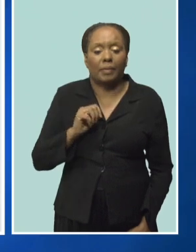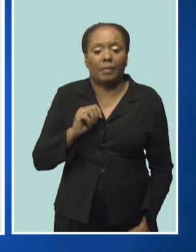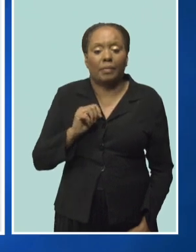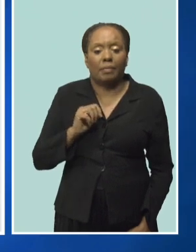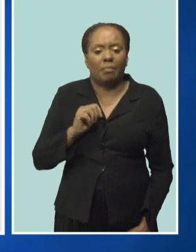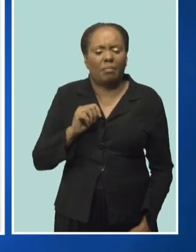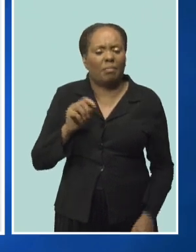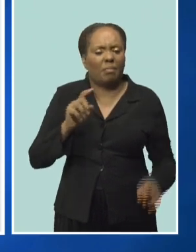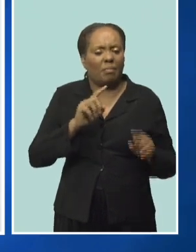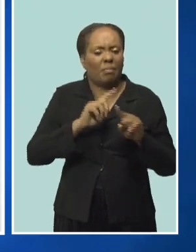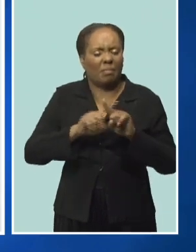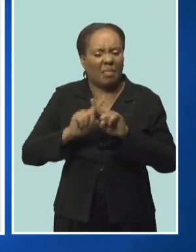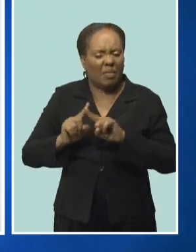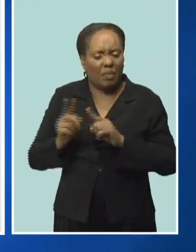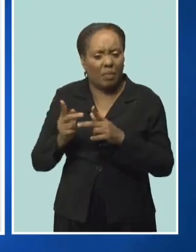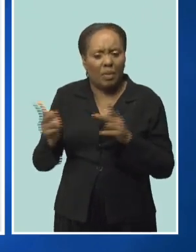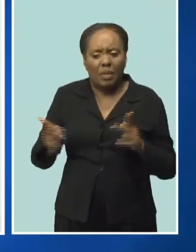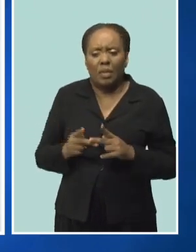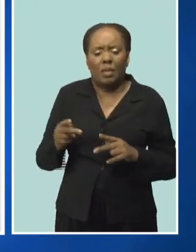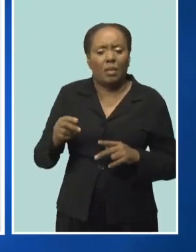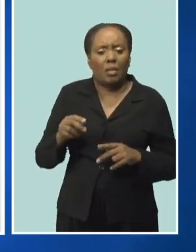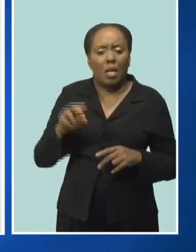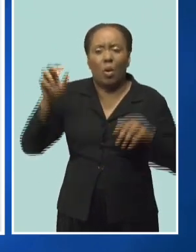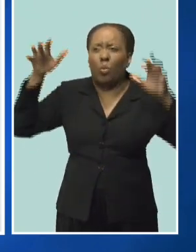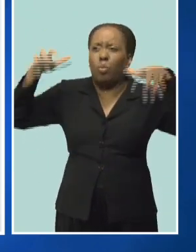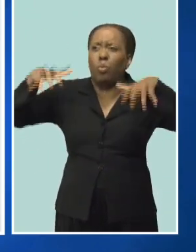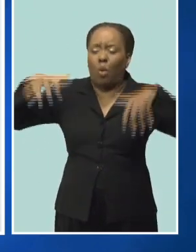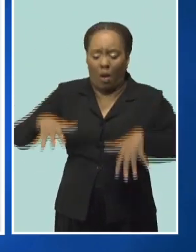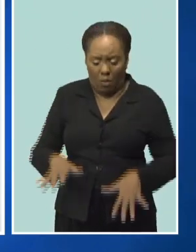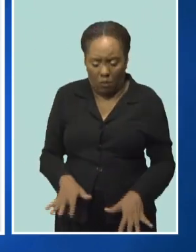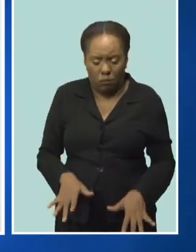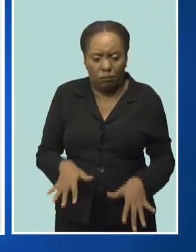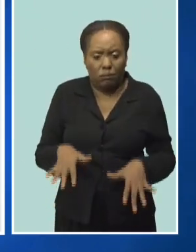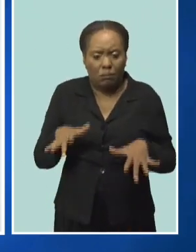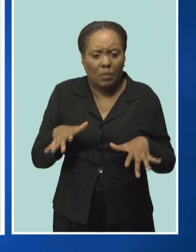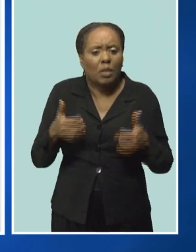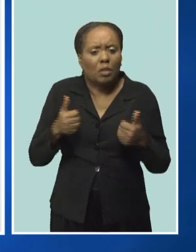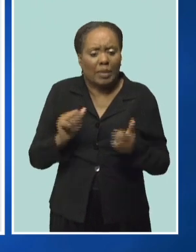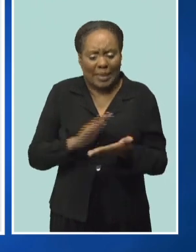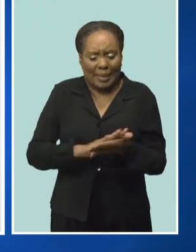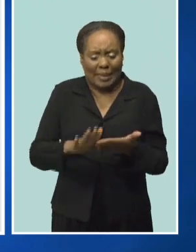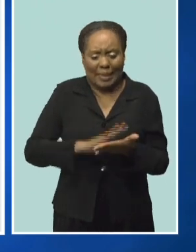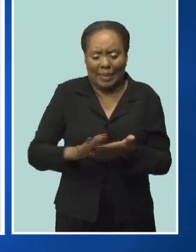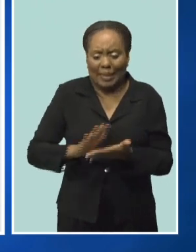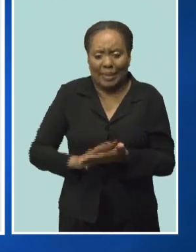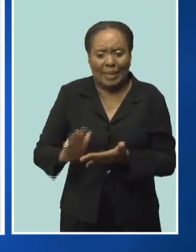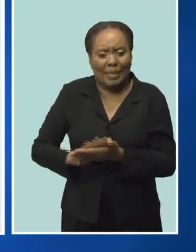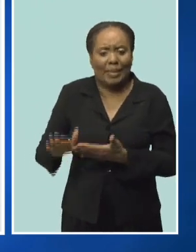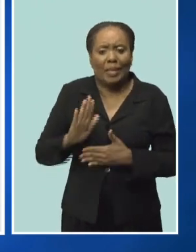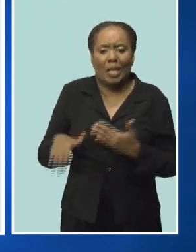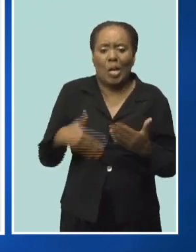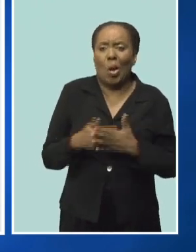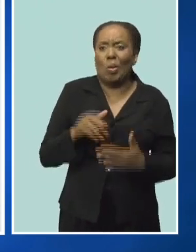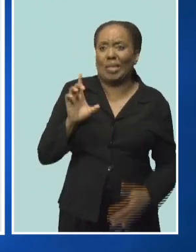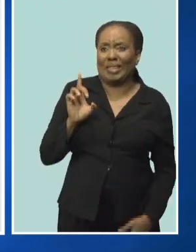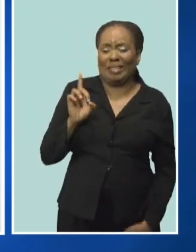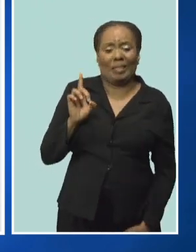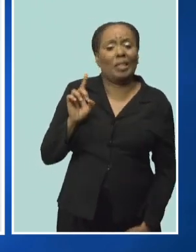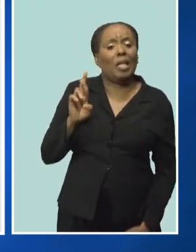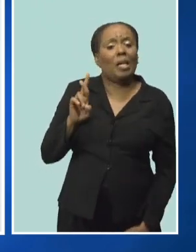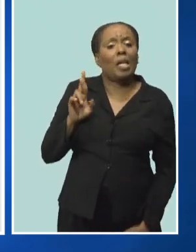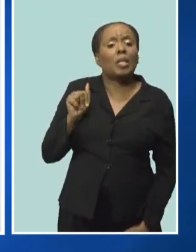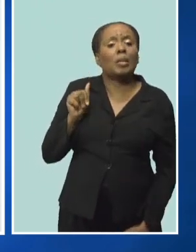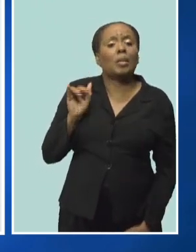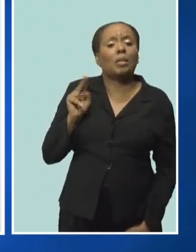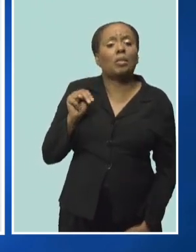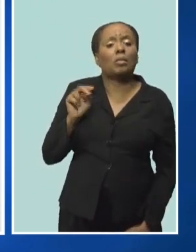subject to flooding concerns, and they're cleaning the drains and doing all of the things that are necessary for us to ensure that there's